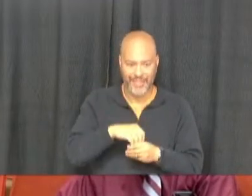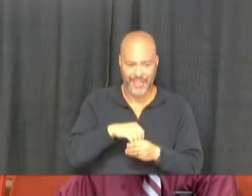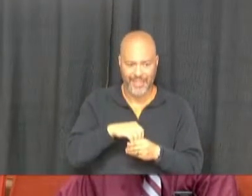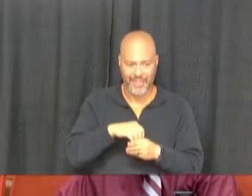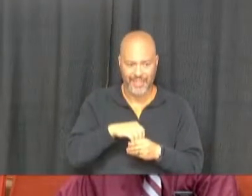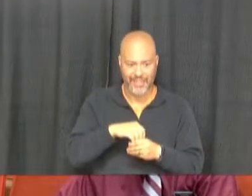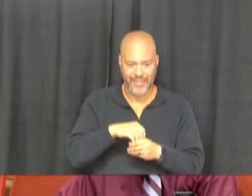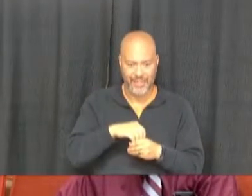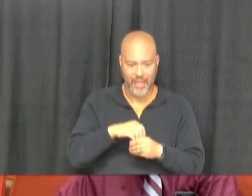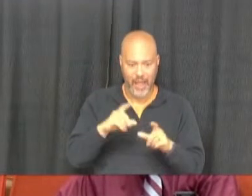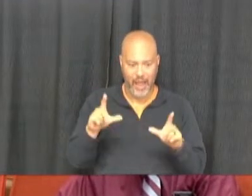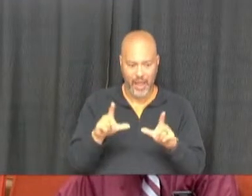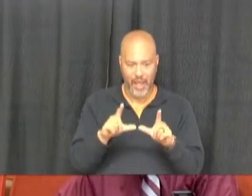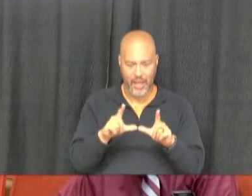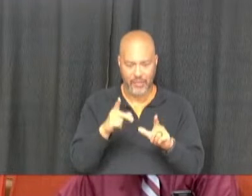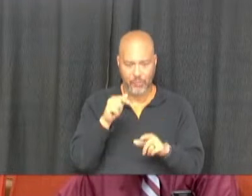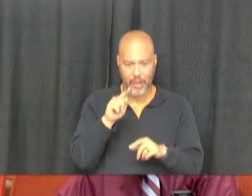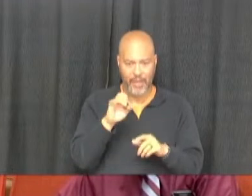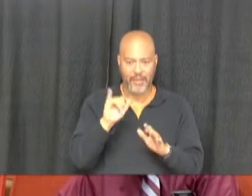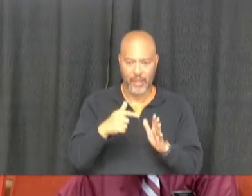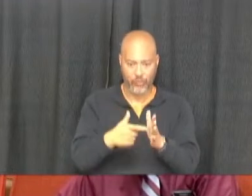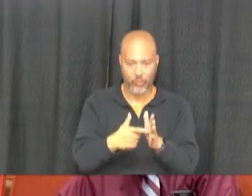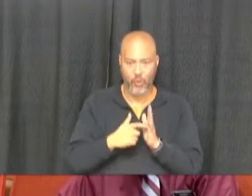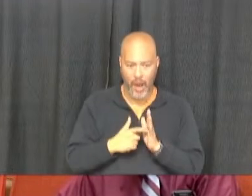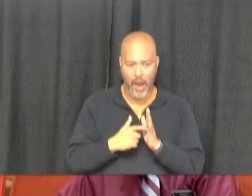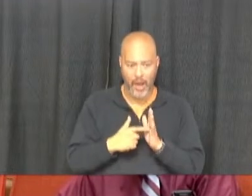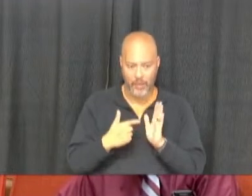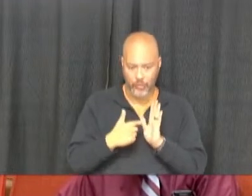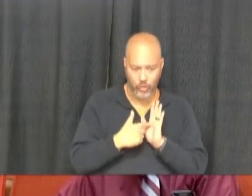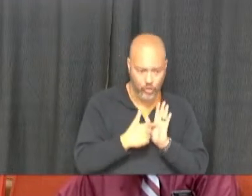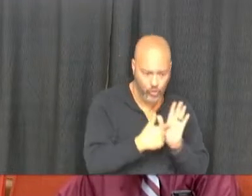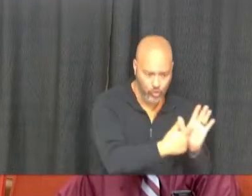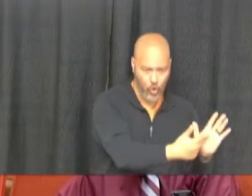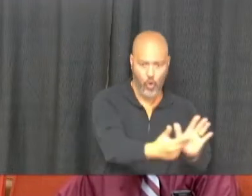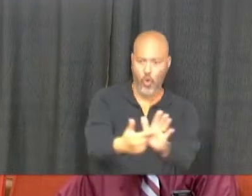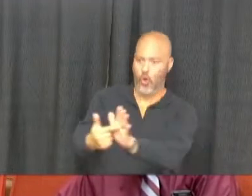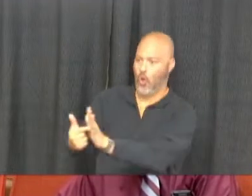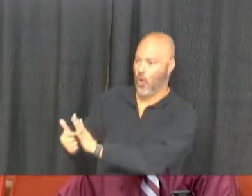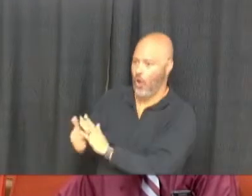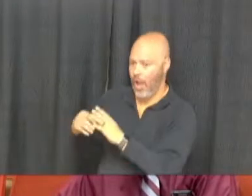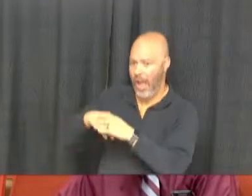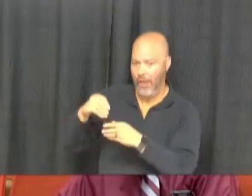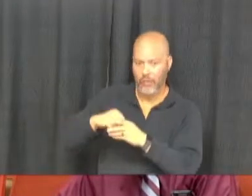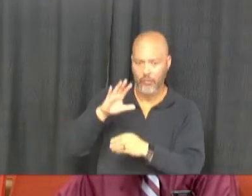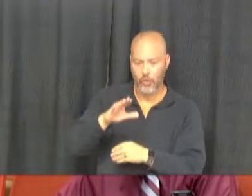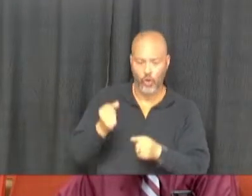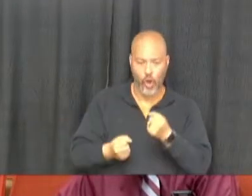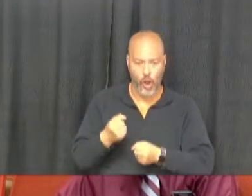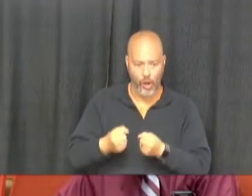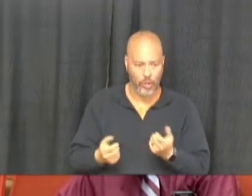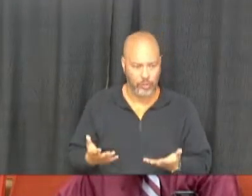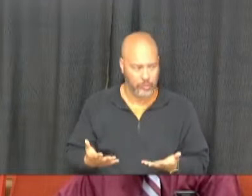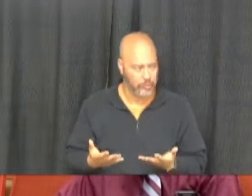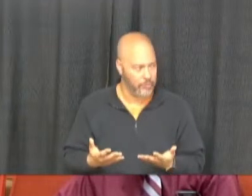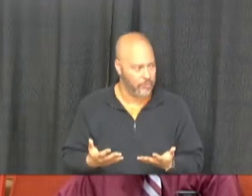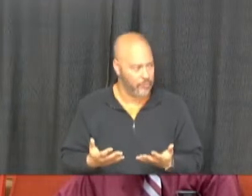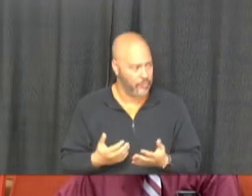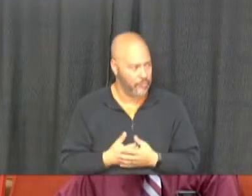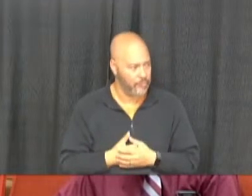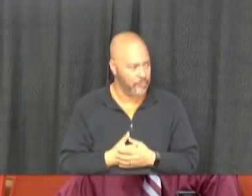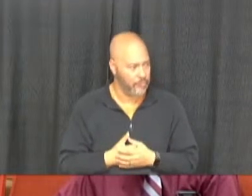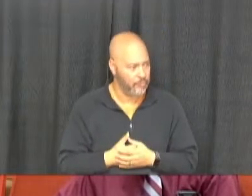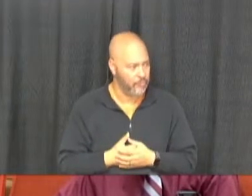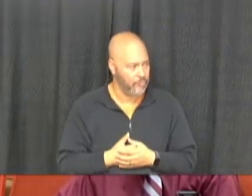a license plate that is required to be placed on the outside of your vehicle. And